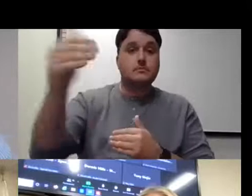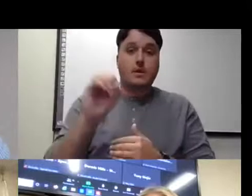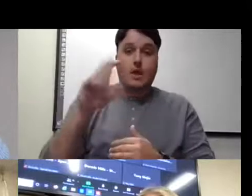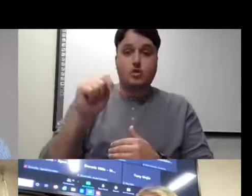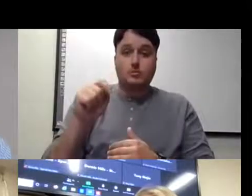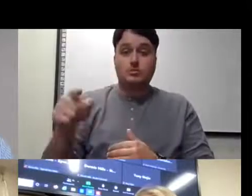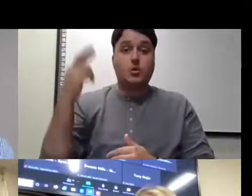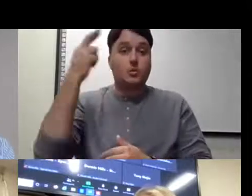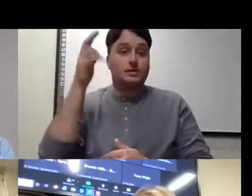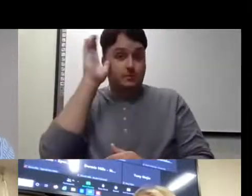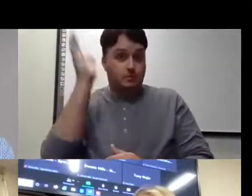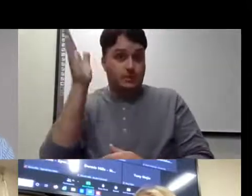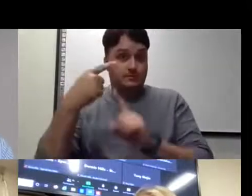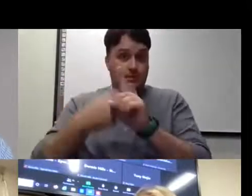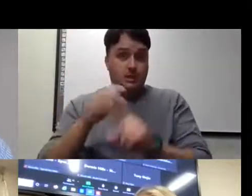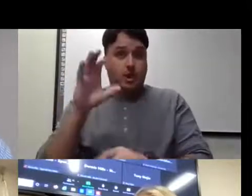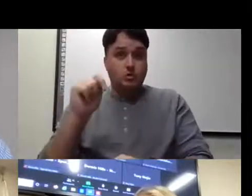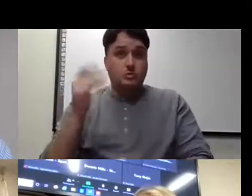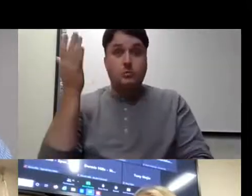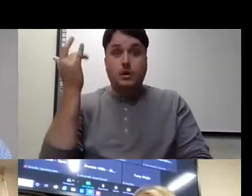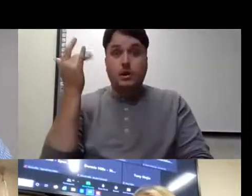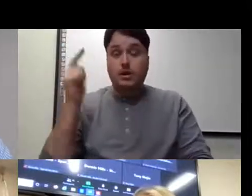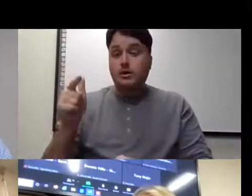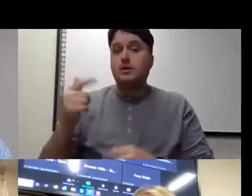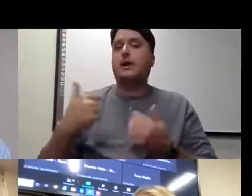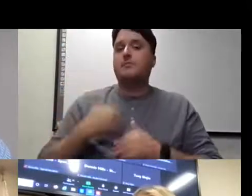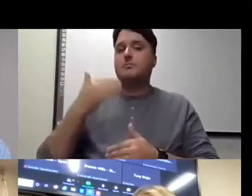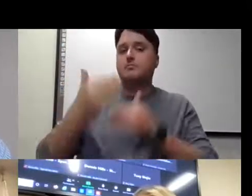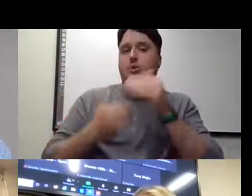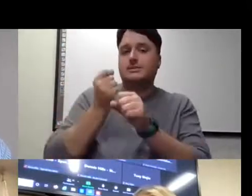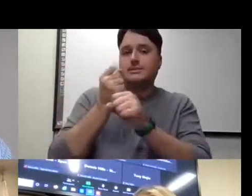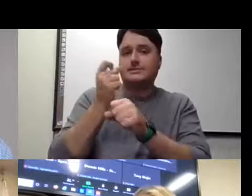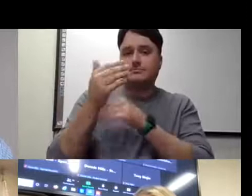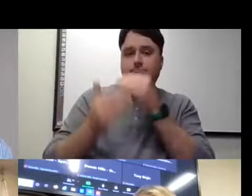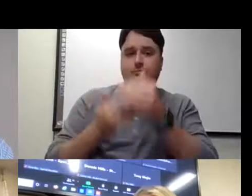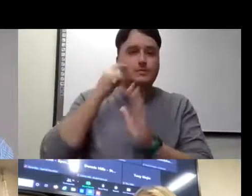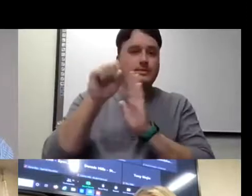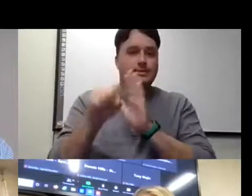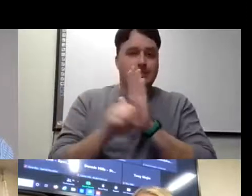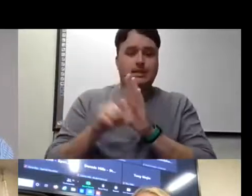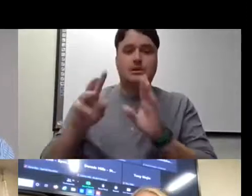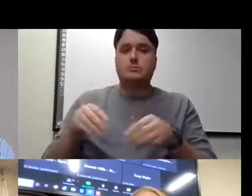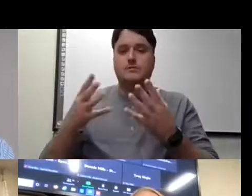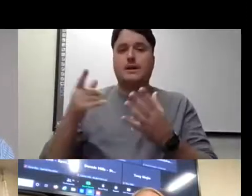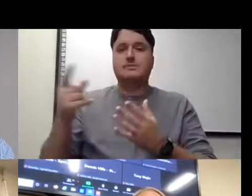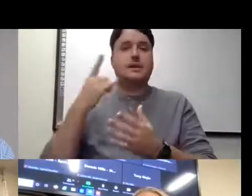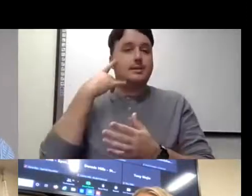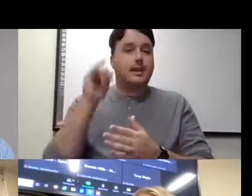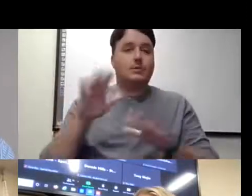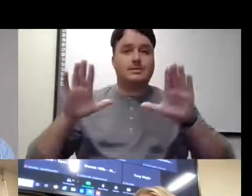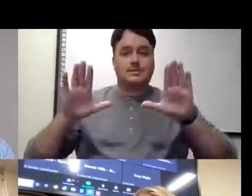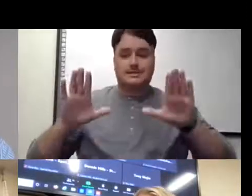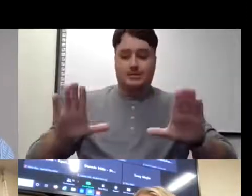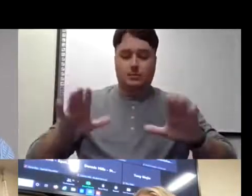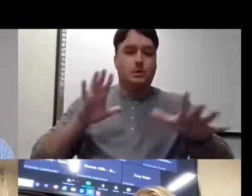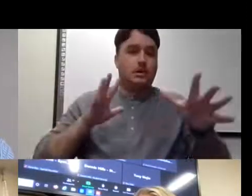the presentation in the month of October is that there's a process annually where the state provides a California dashboard